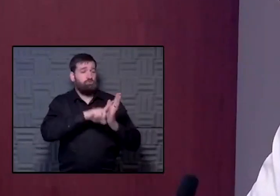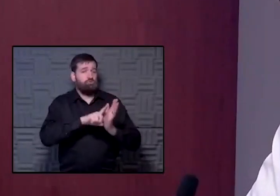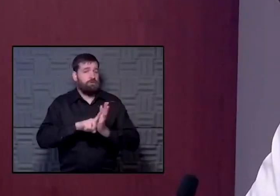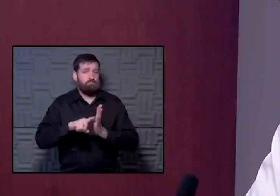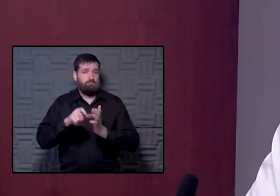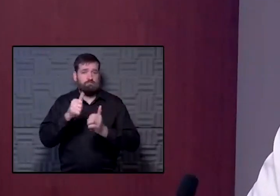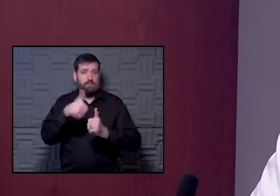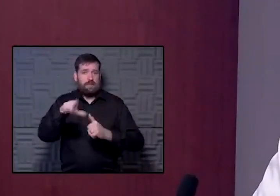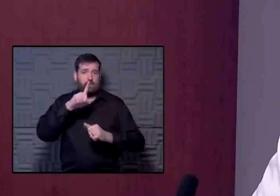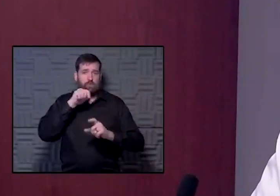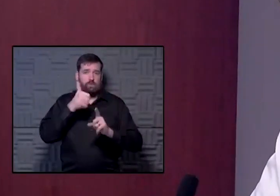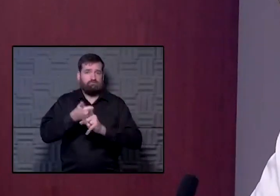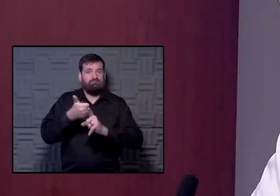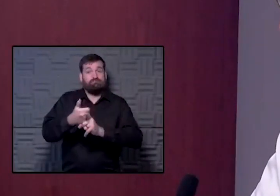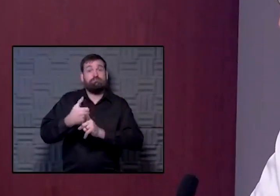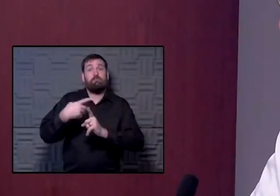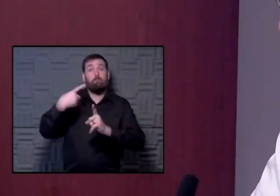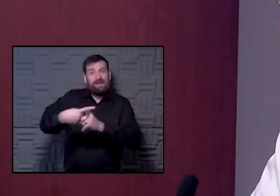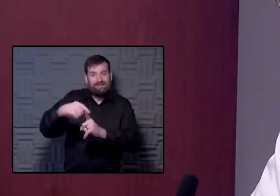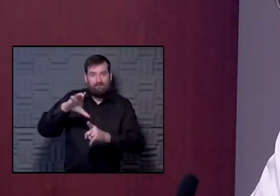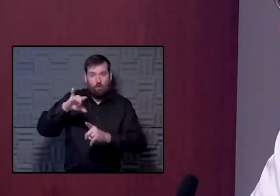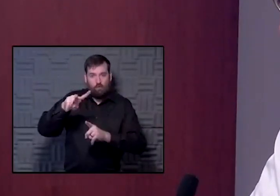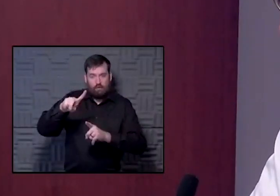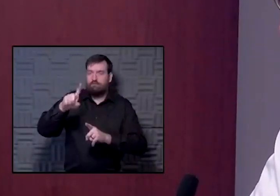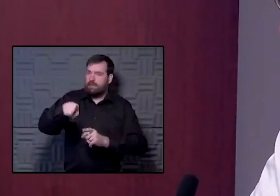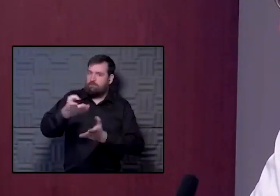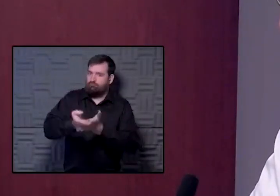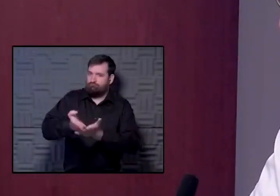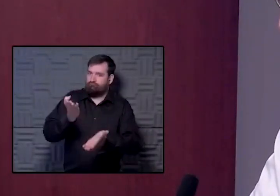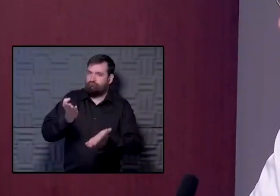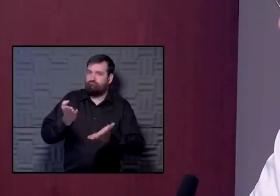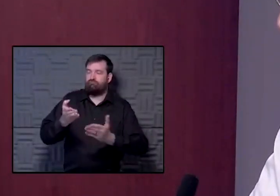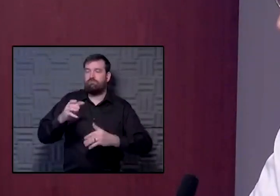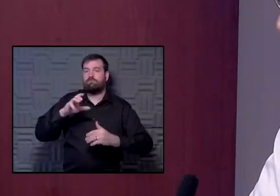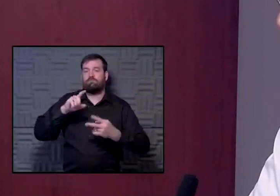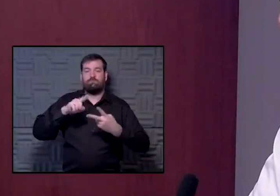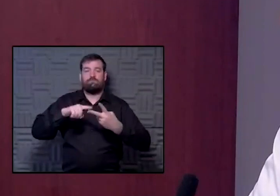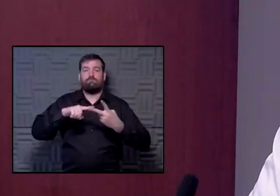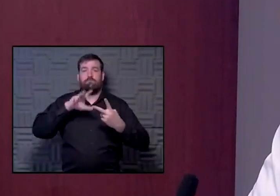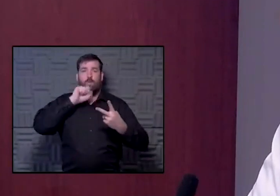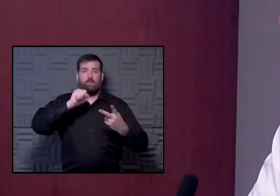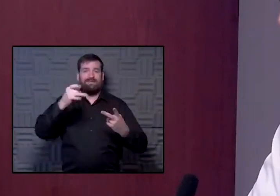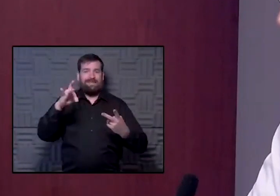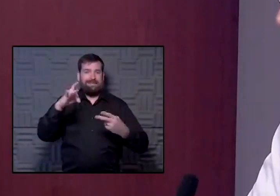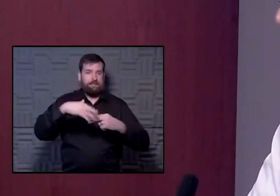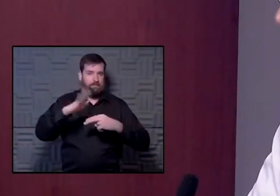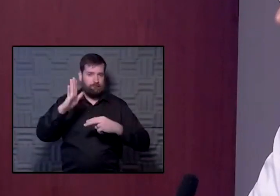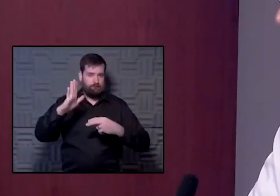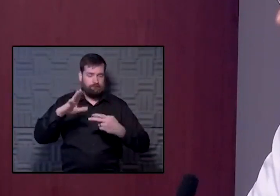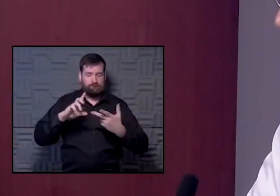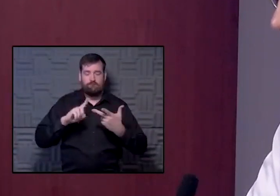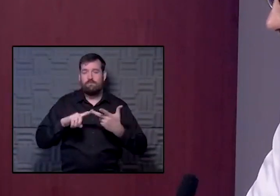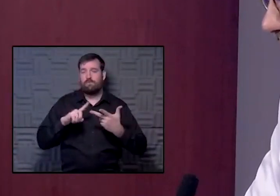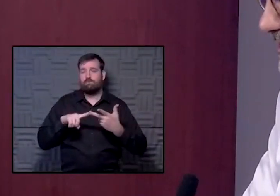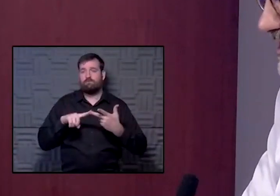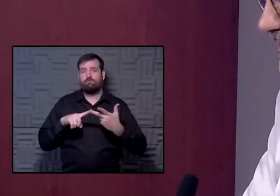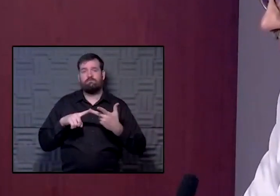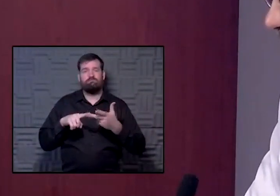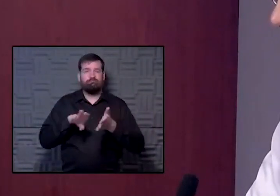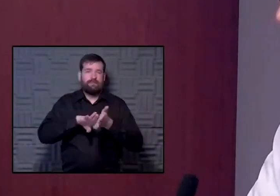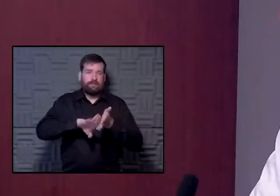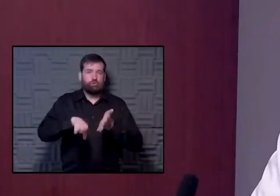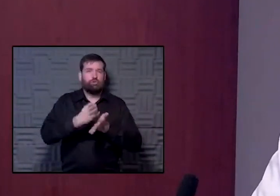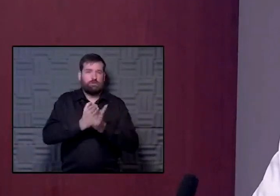anybody that has a positive COVID test. We need confirmation of that, 18 and above, and then we do exclude